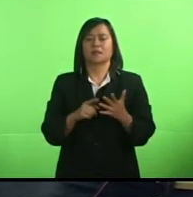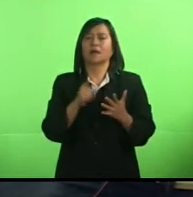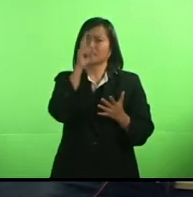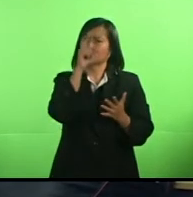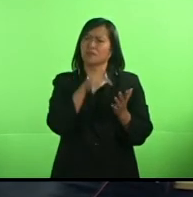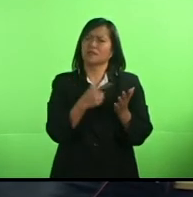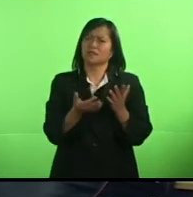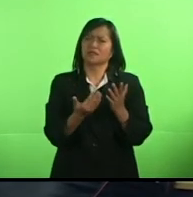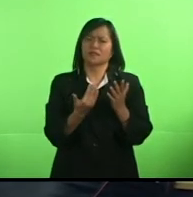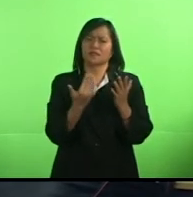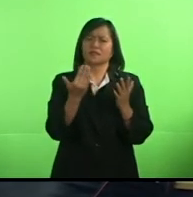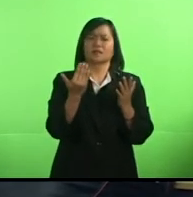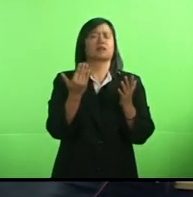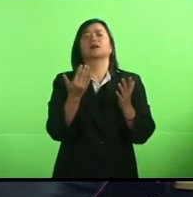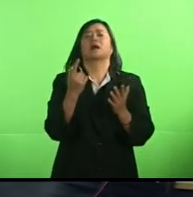and there's one more left.